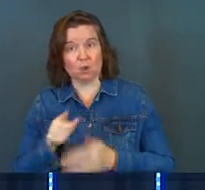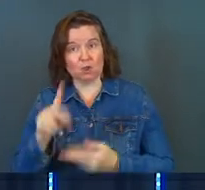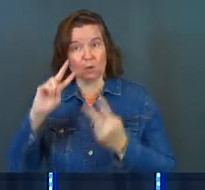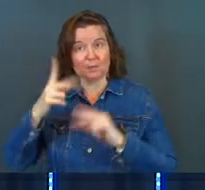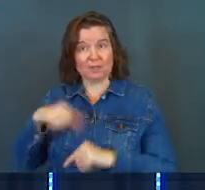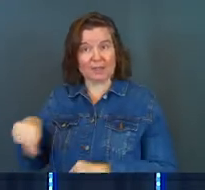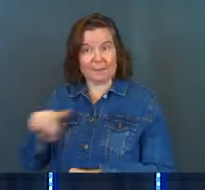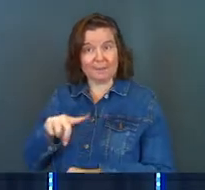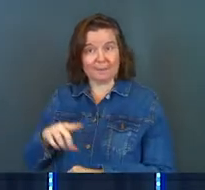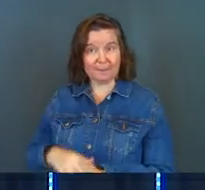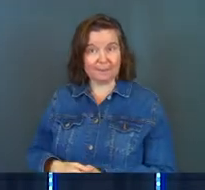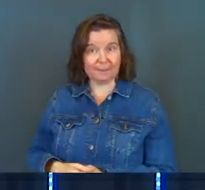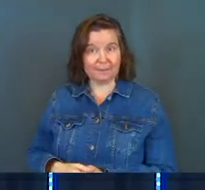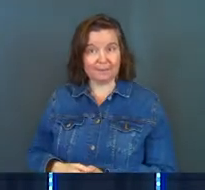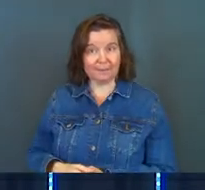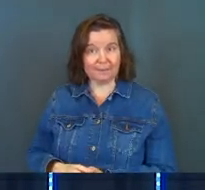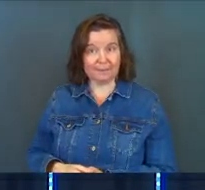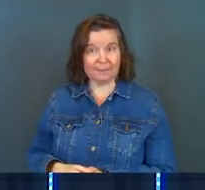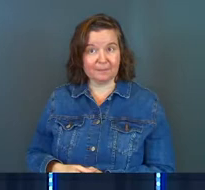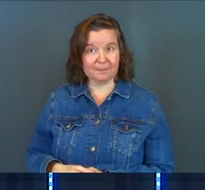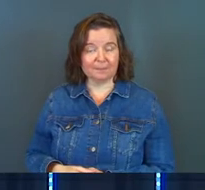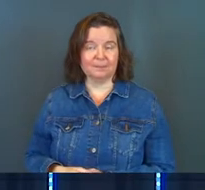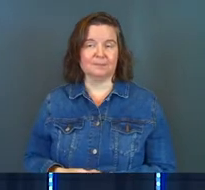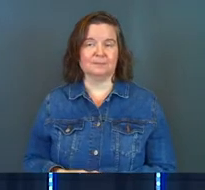you've misunderstood them.